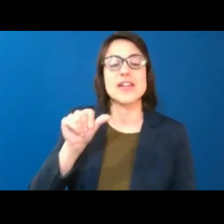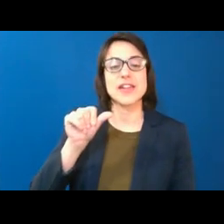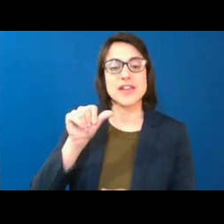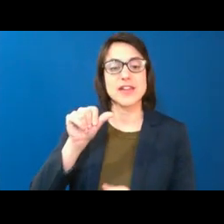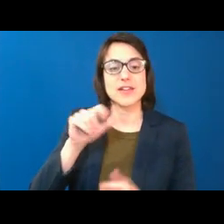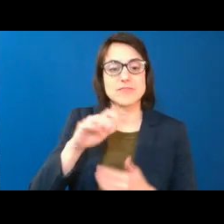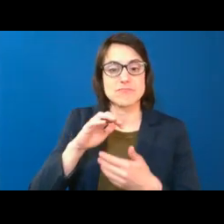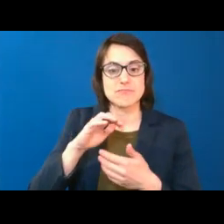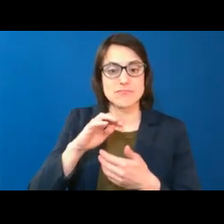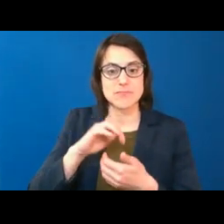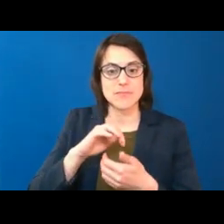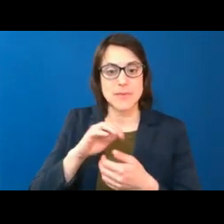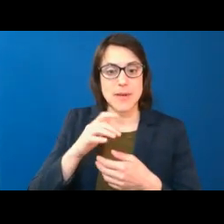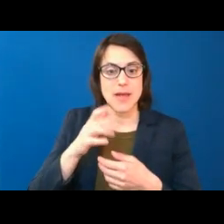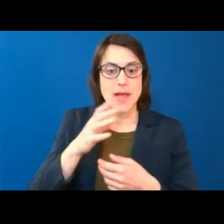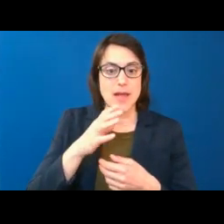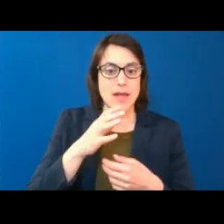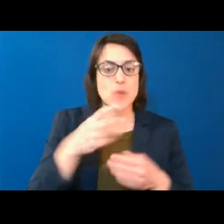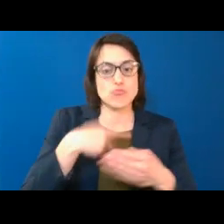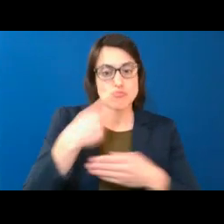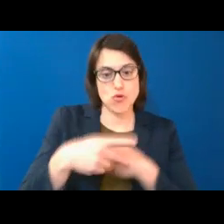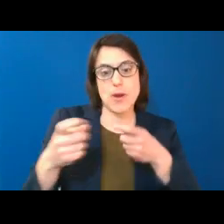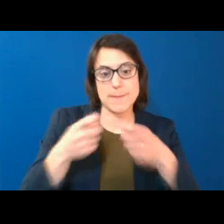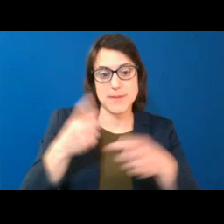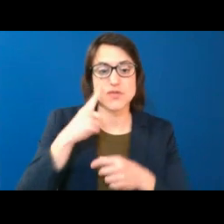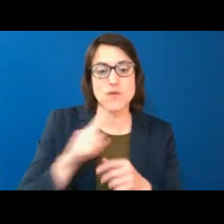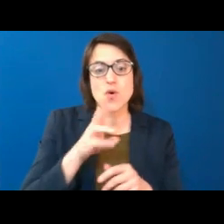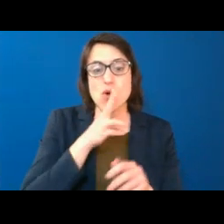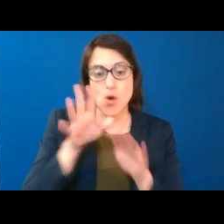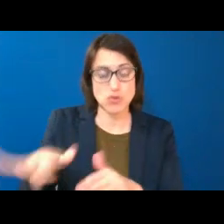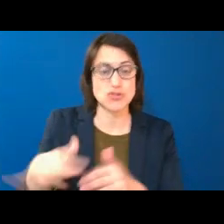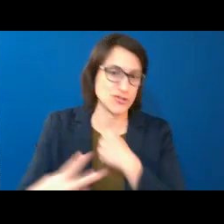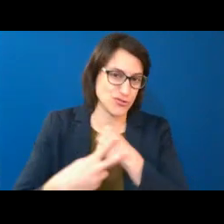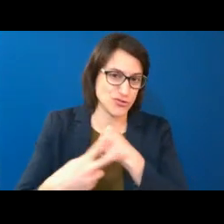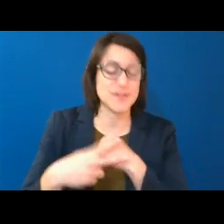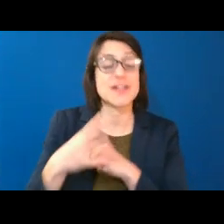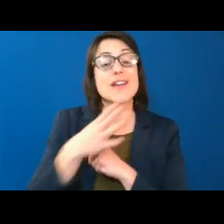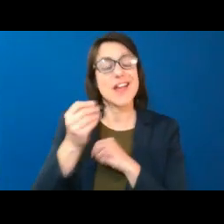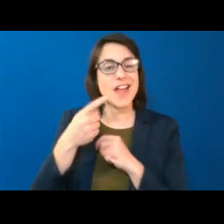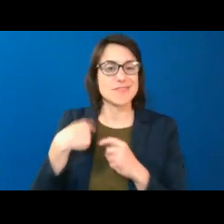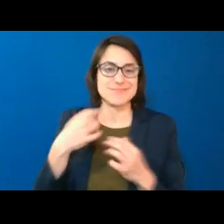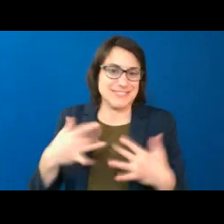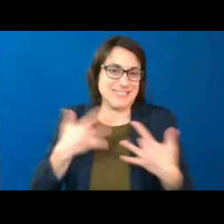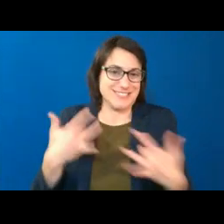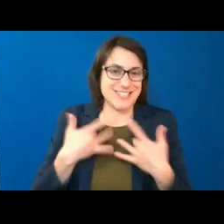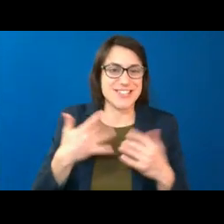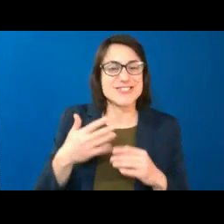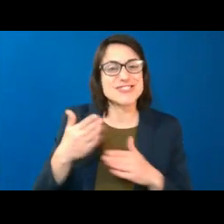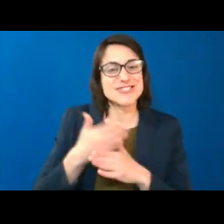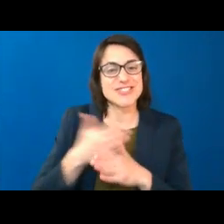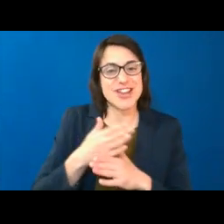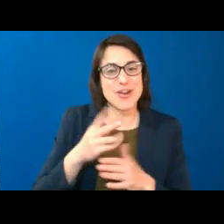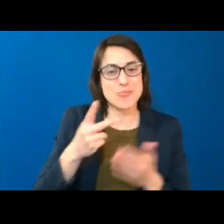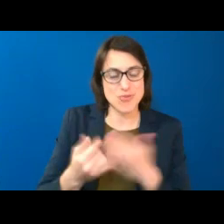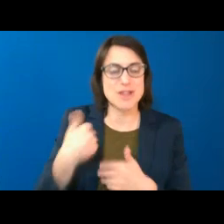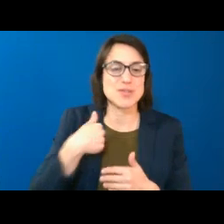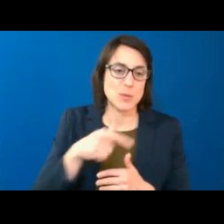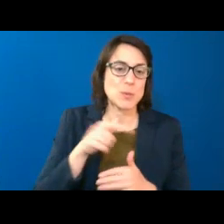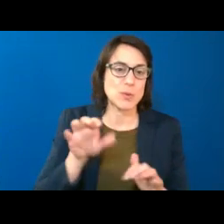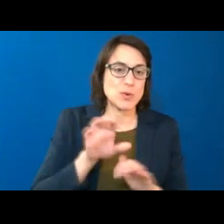and I'm really excited to share this project that we're just getting started in Orlando, Florida, in collaboration with Florida